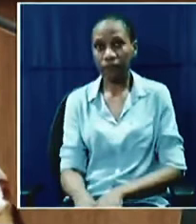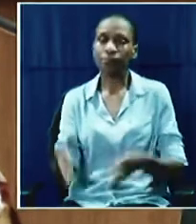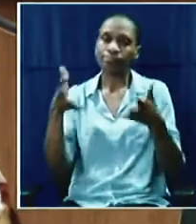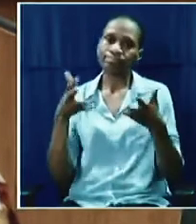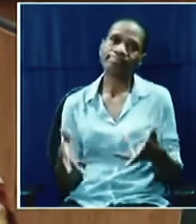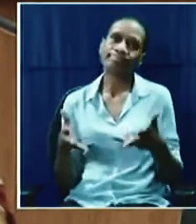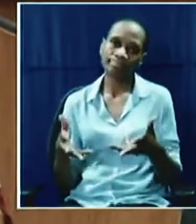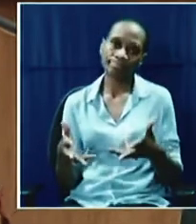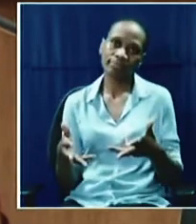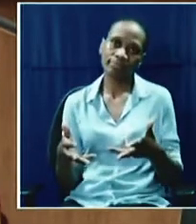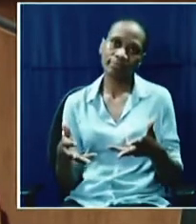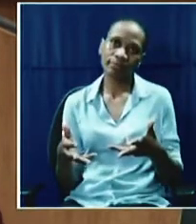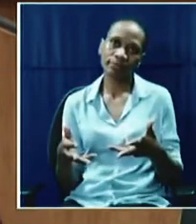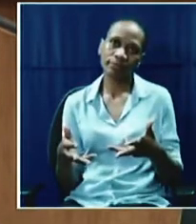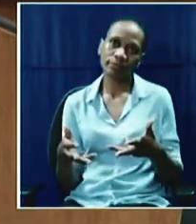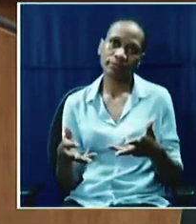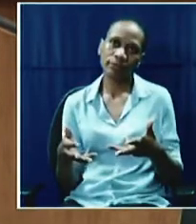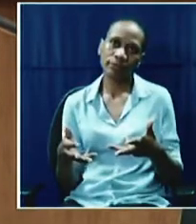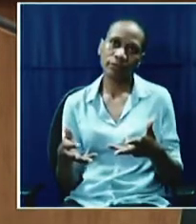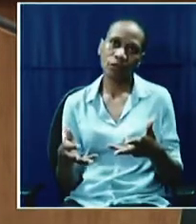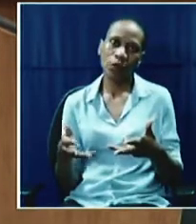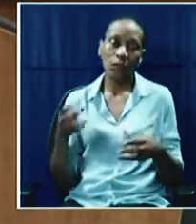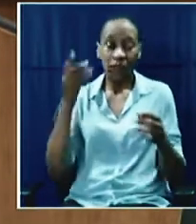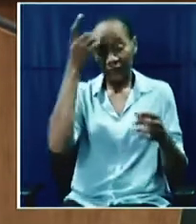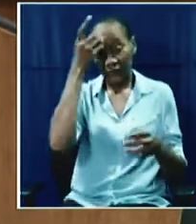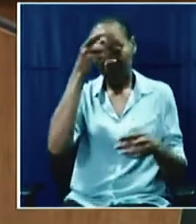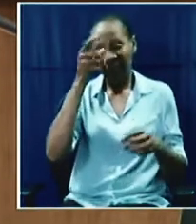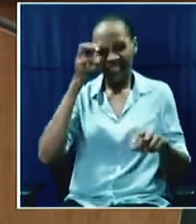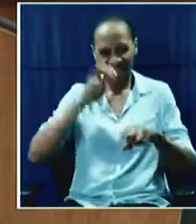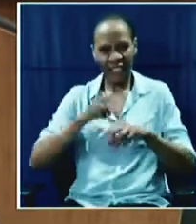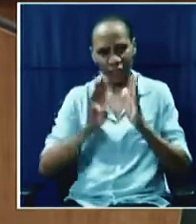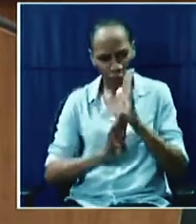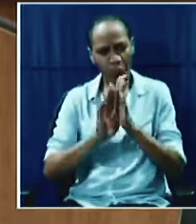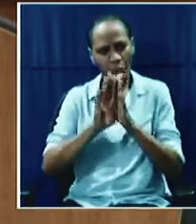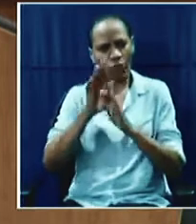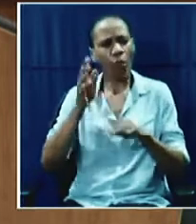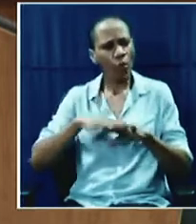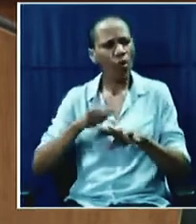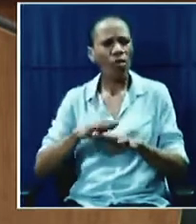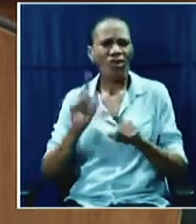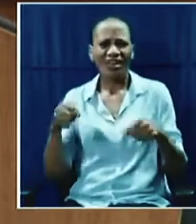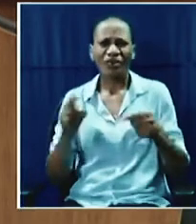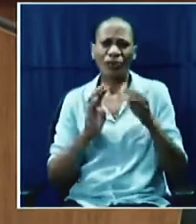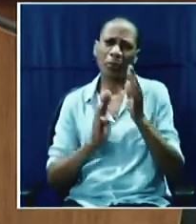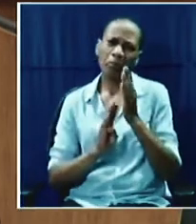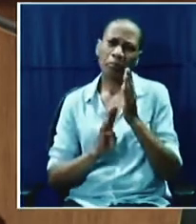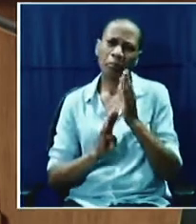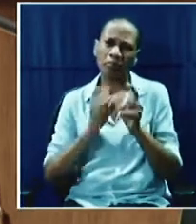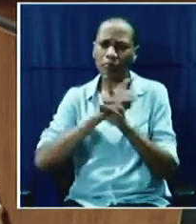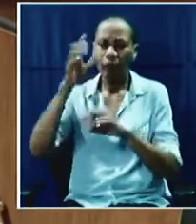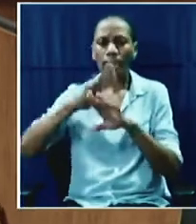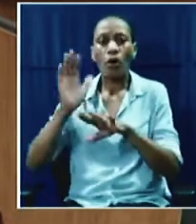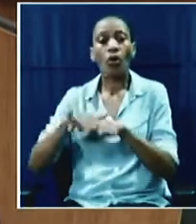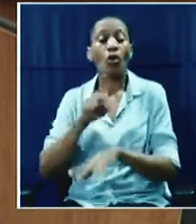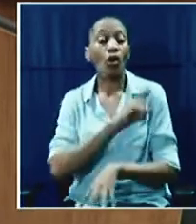And we are not reaching the full potential of eThekwini because of the problems at the port, and also